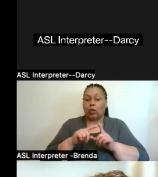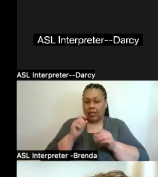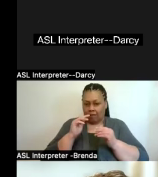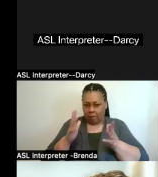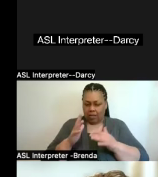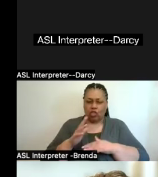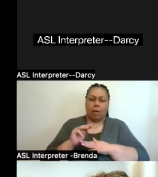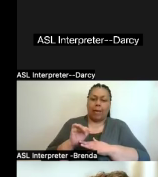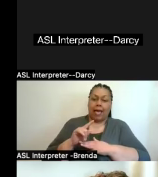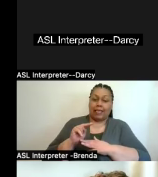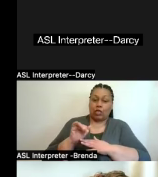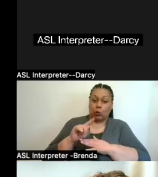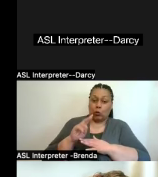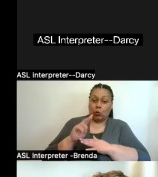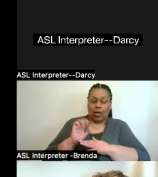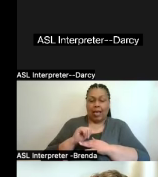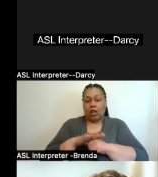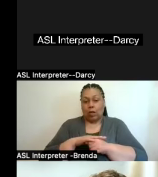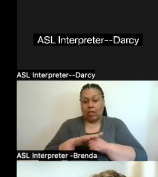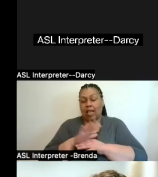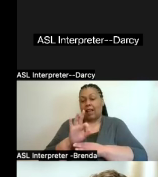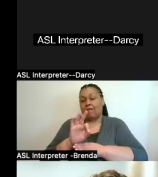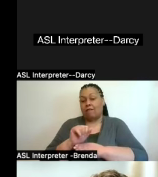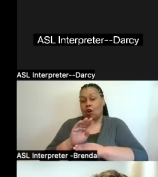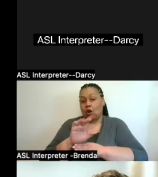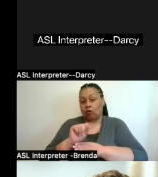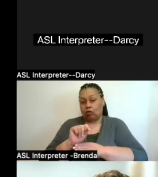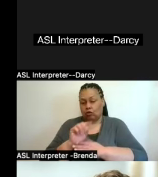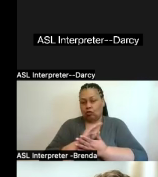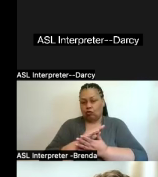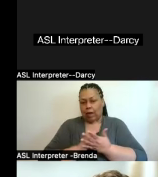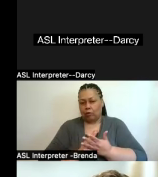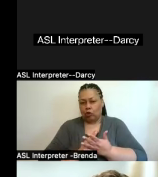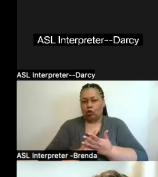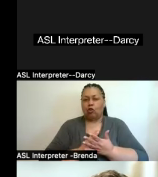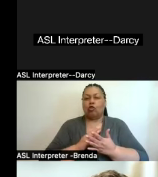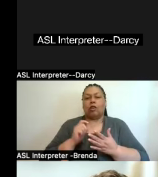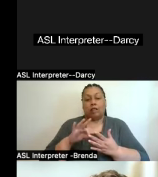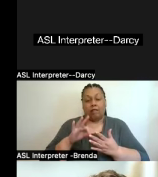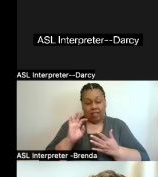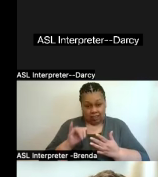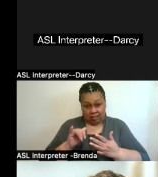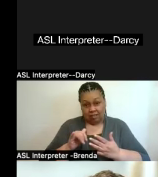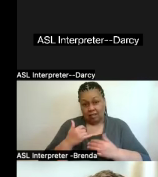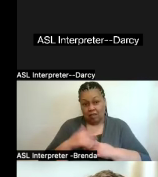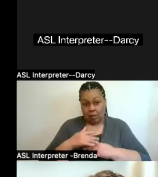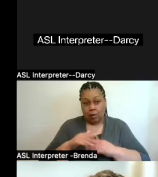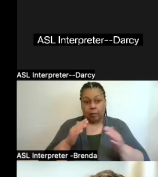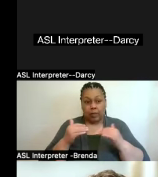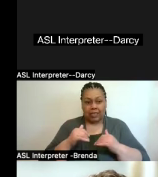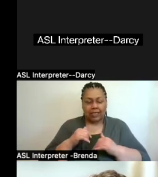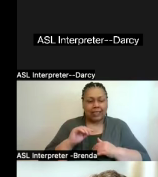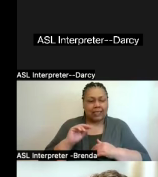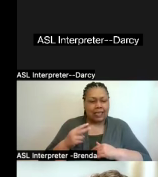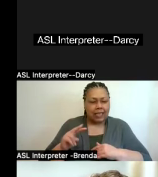location, and then the fault rupture information, if that's available. The second product is called the contour product, which